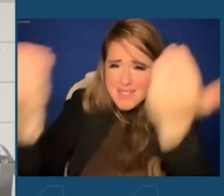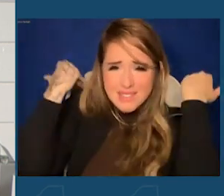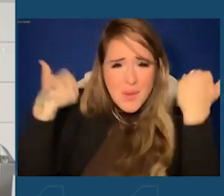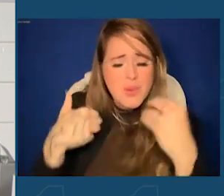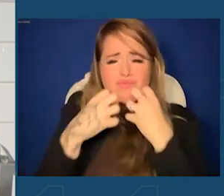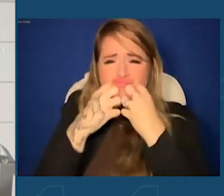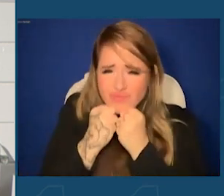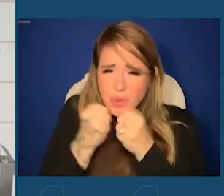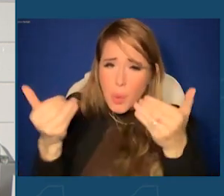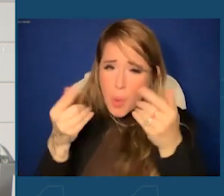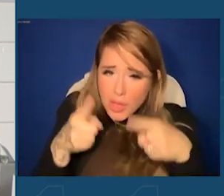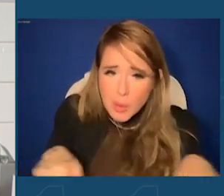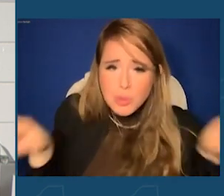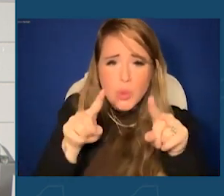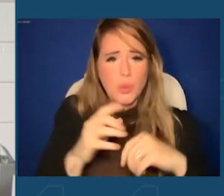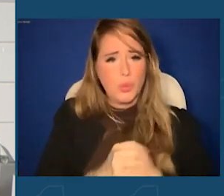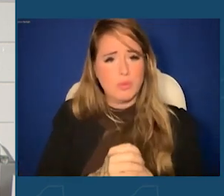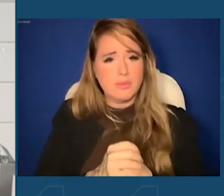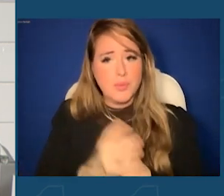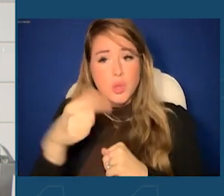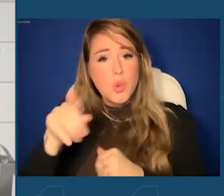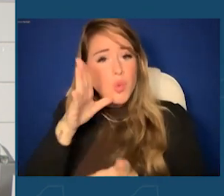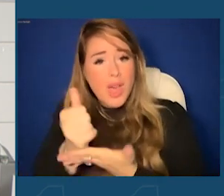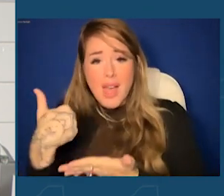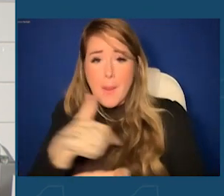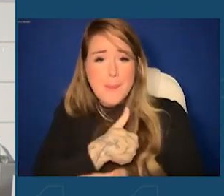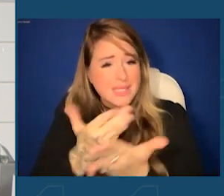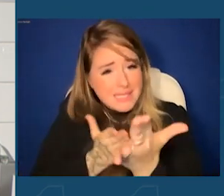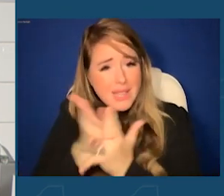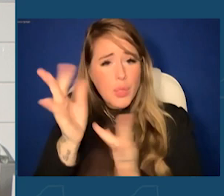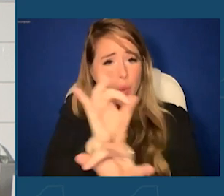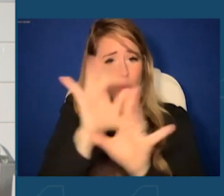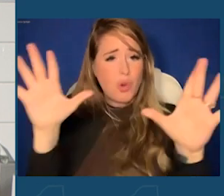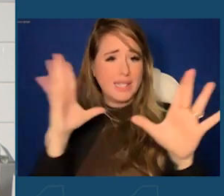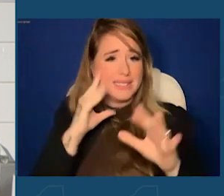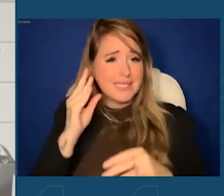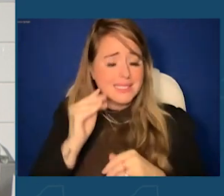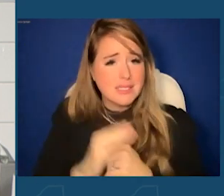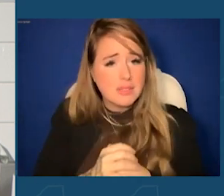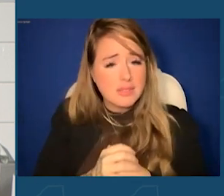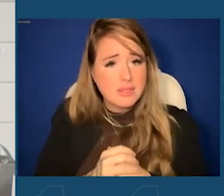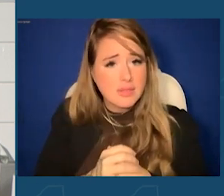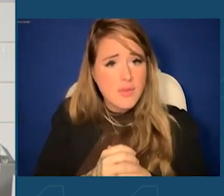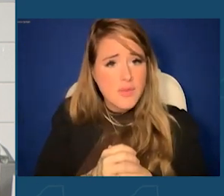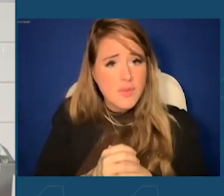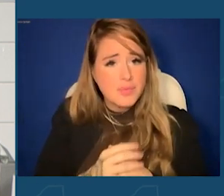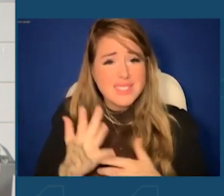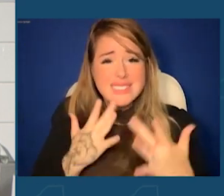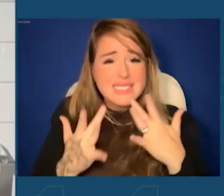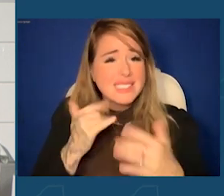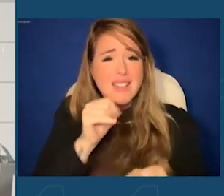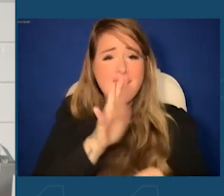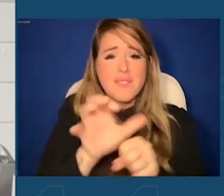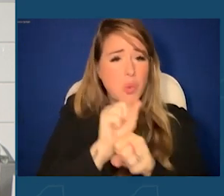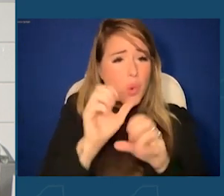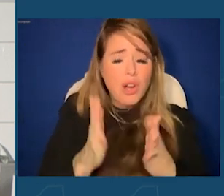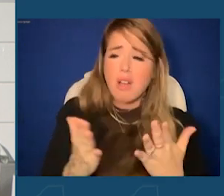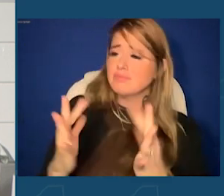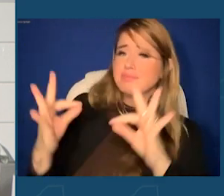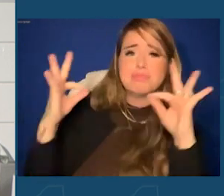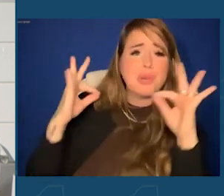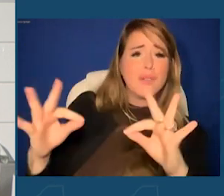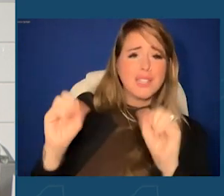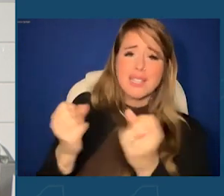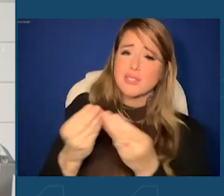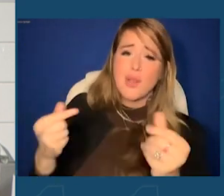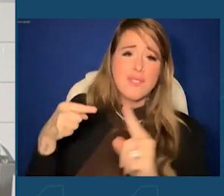you. And you're going to help us get through a crisis. The shortage of workers, we can solve for it. And that